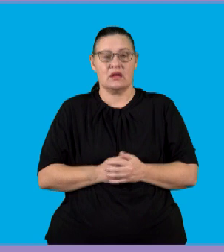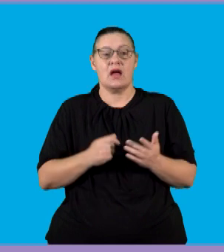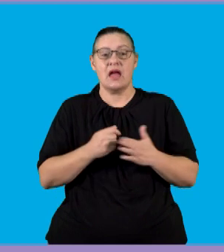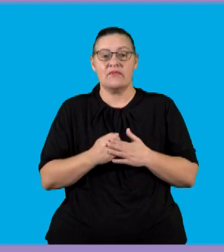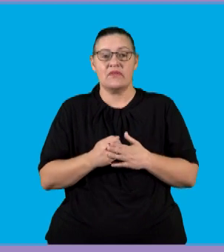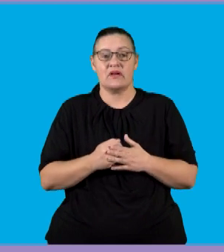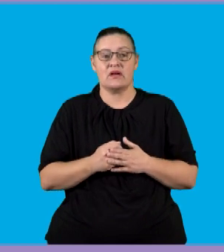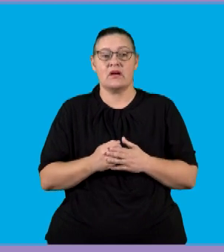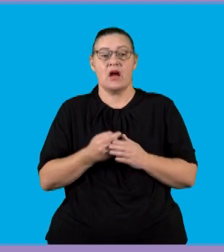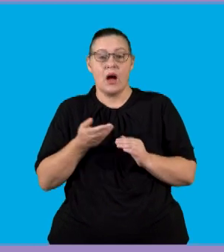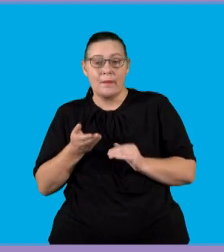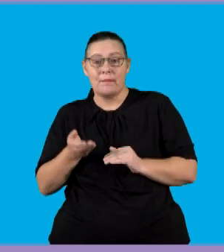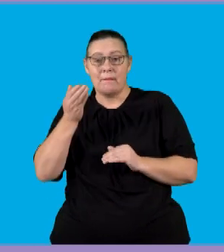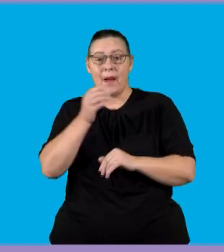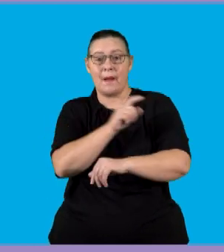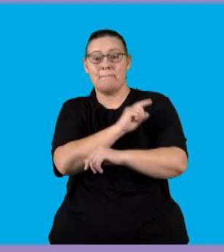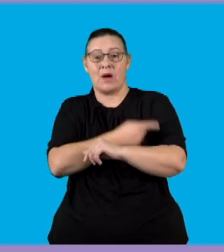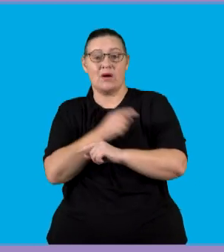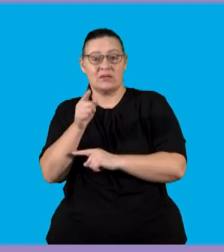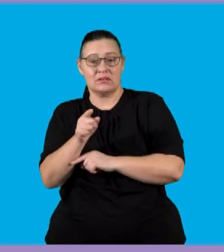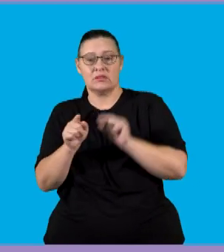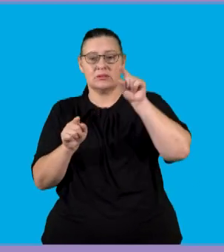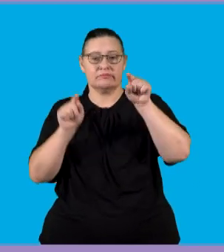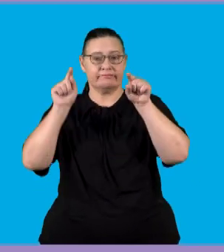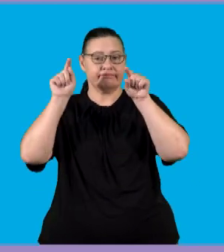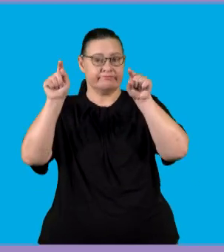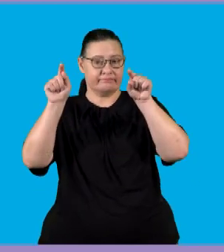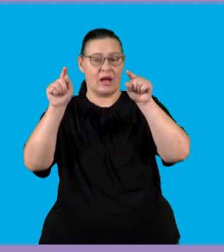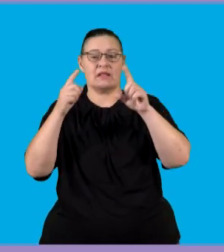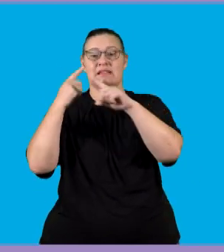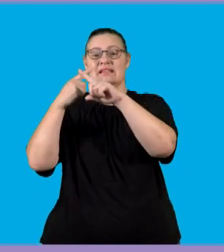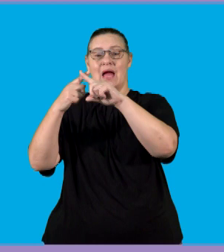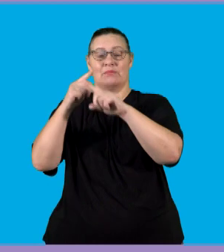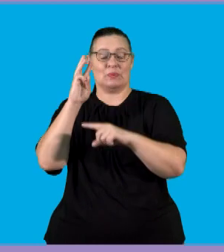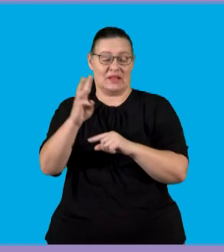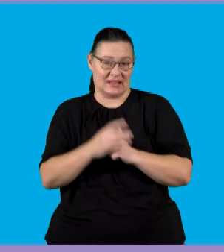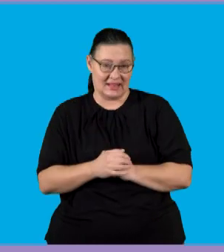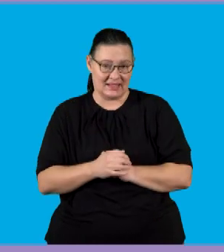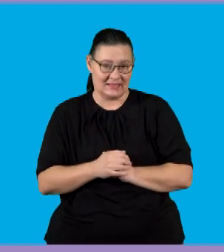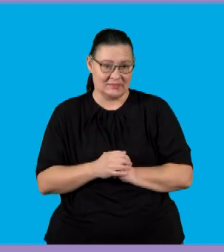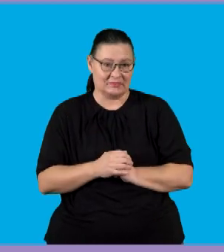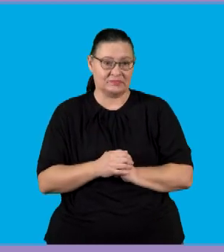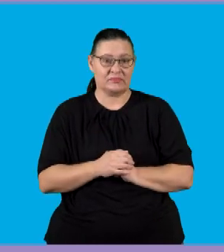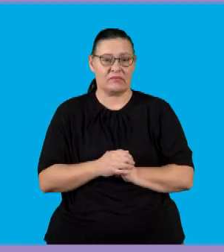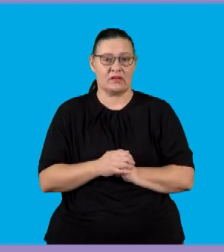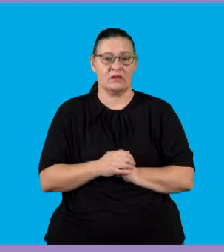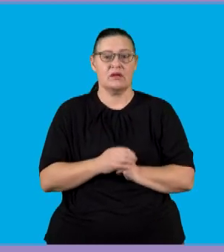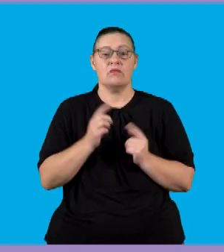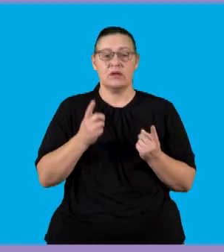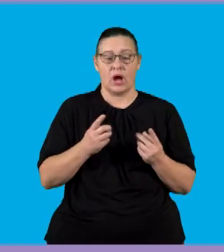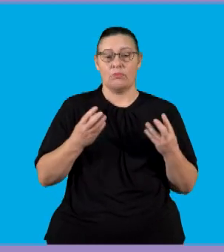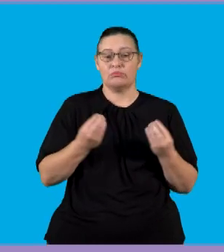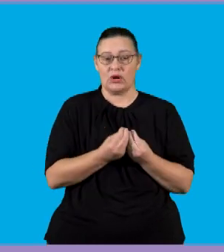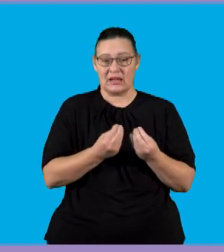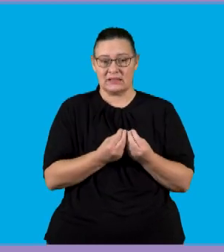raising a power to a given exponent, then those two exponents are going to multiply. Then, when we are raising